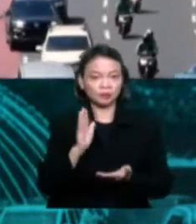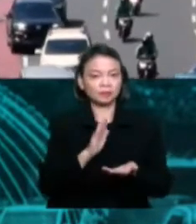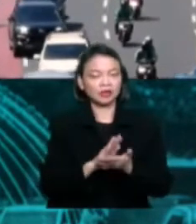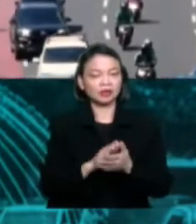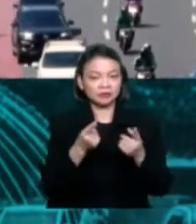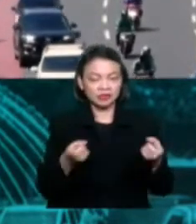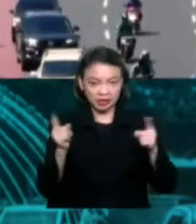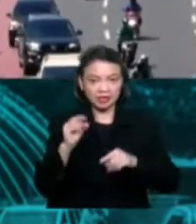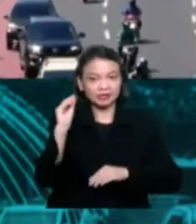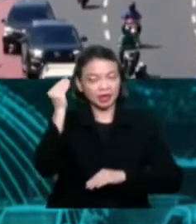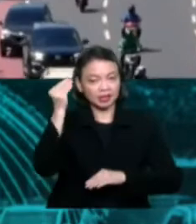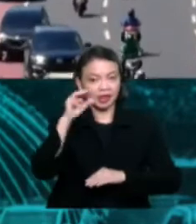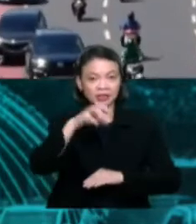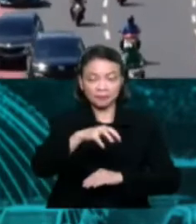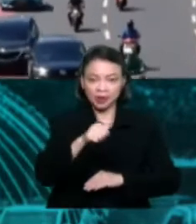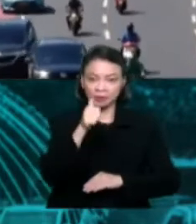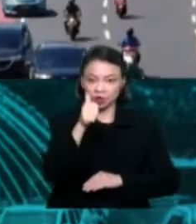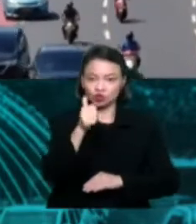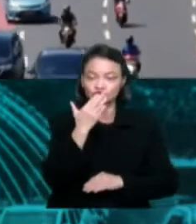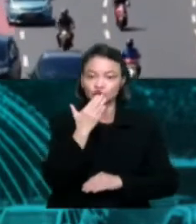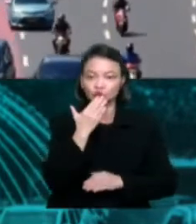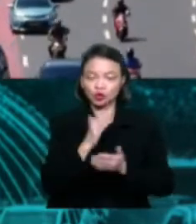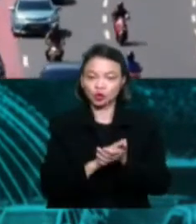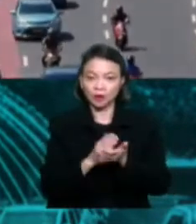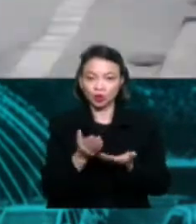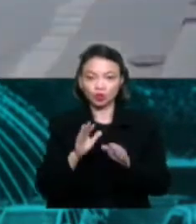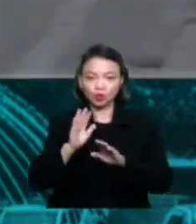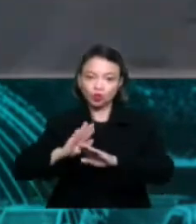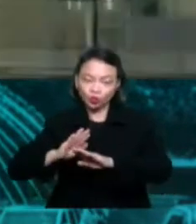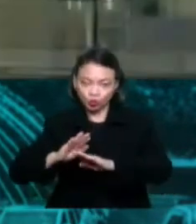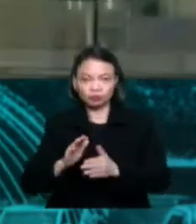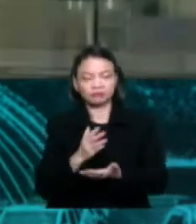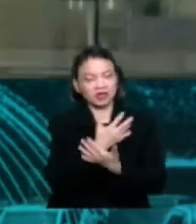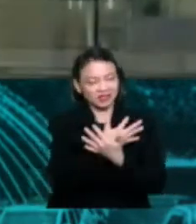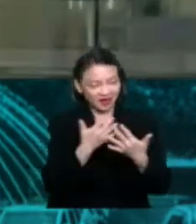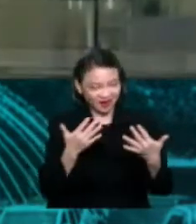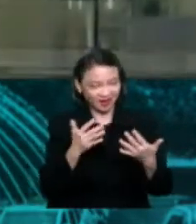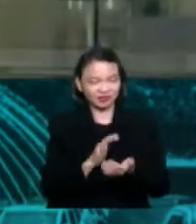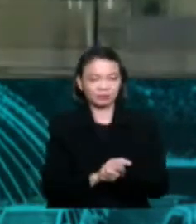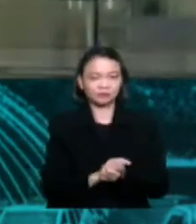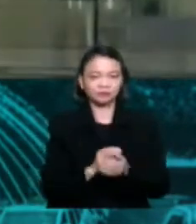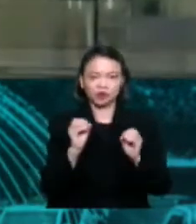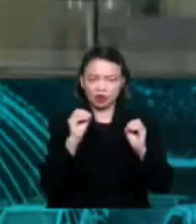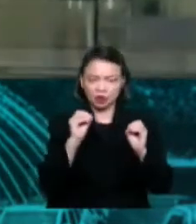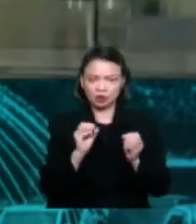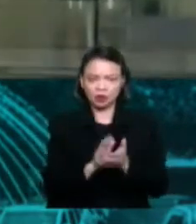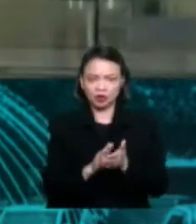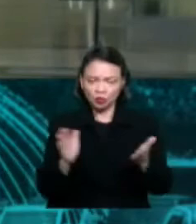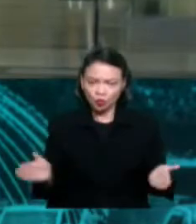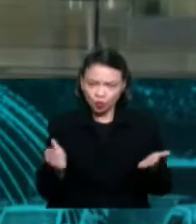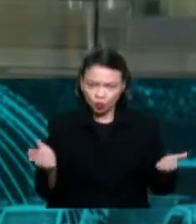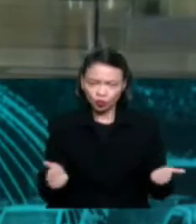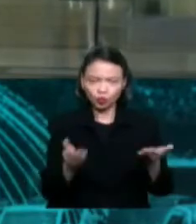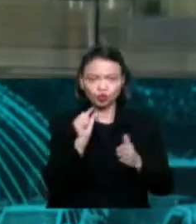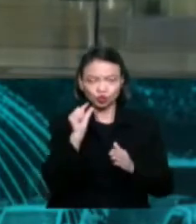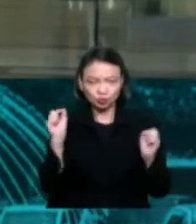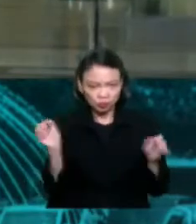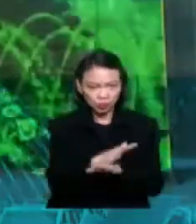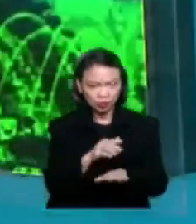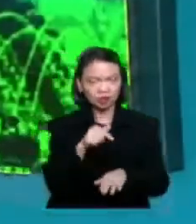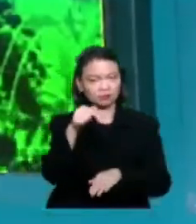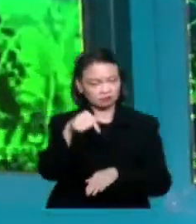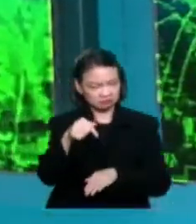have any purpose or any motivations during to make it happen. Yes, so we need